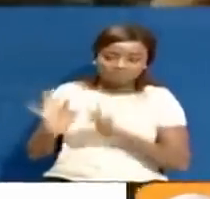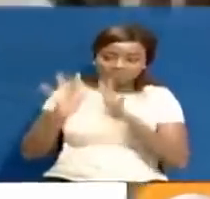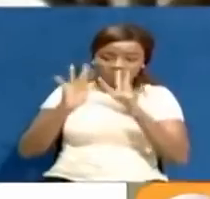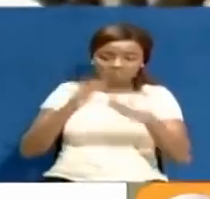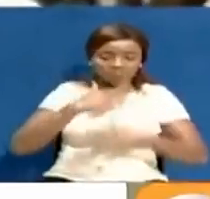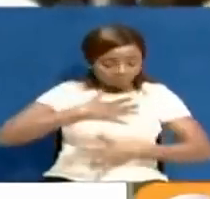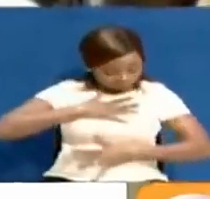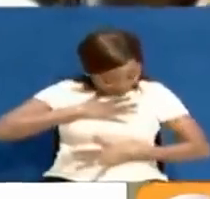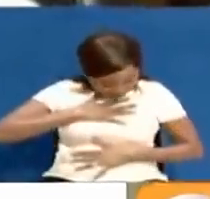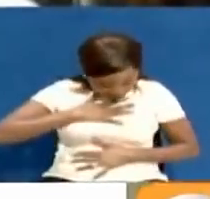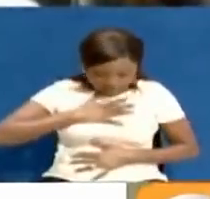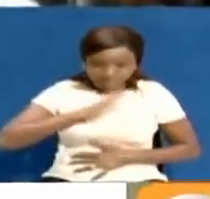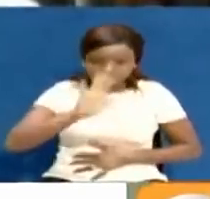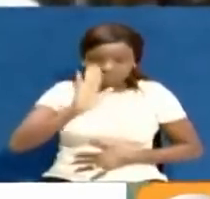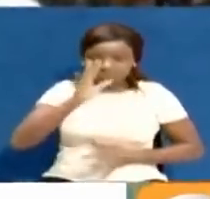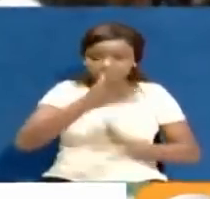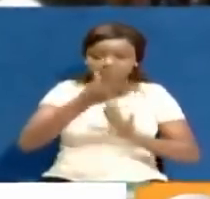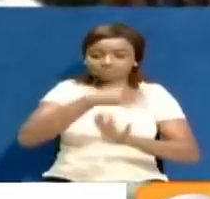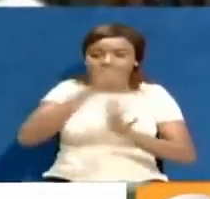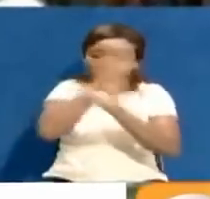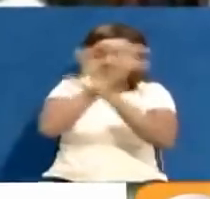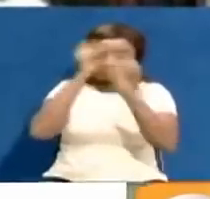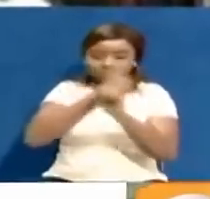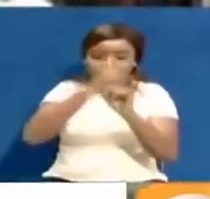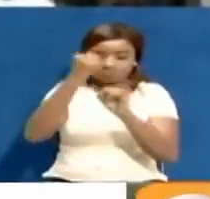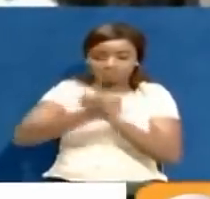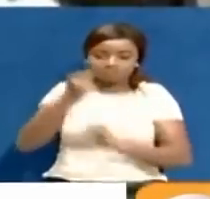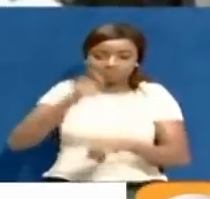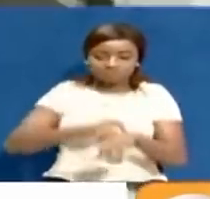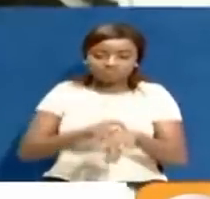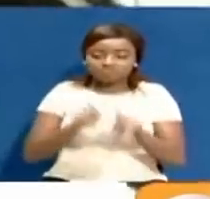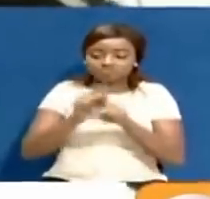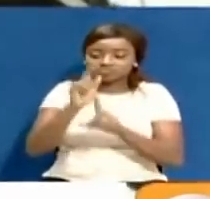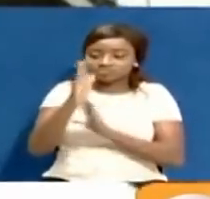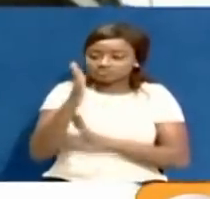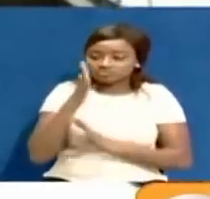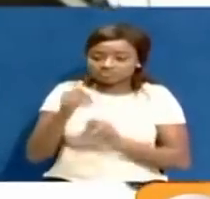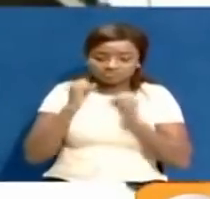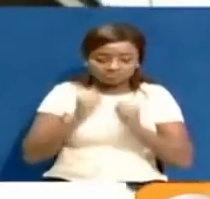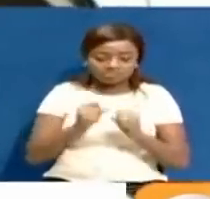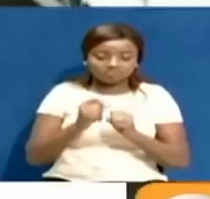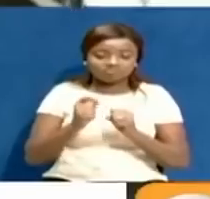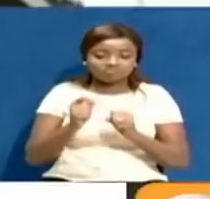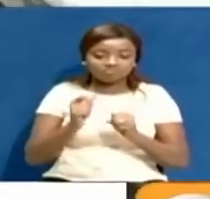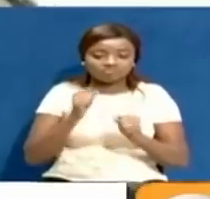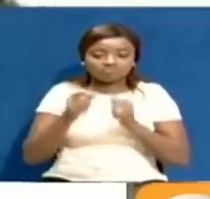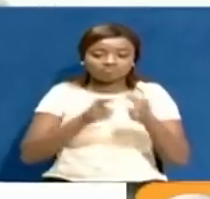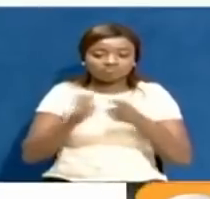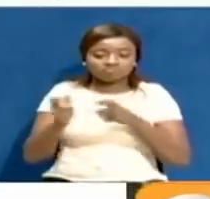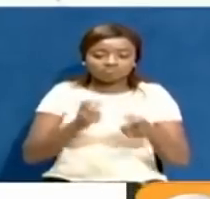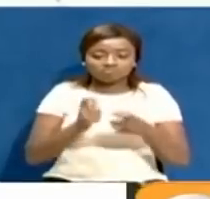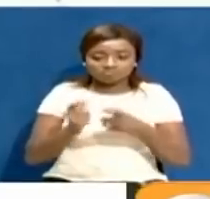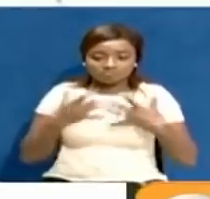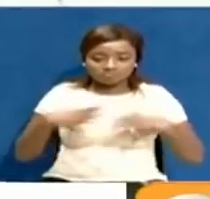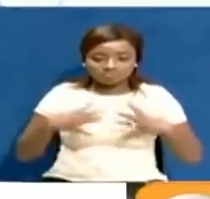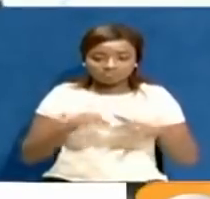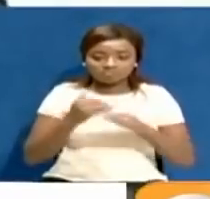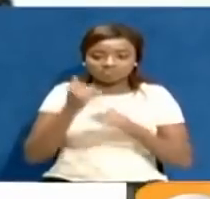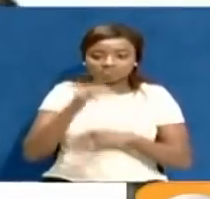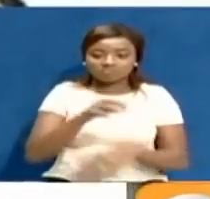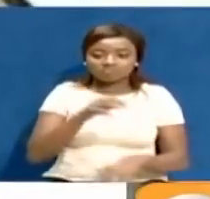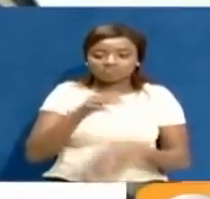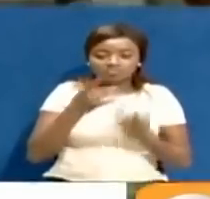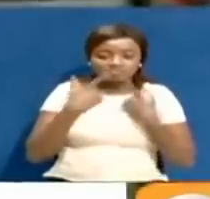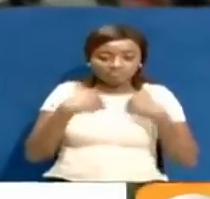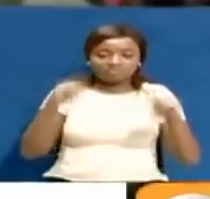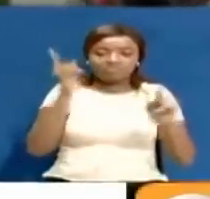former president, and security officers had a hard time containing the surging crowds in the stadium. 21 days of